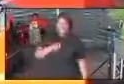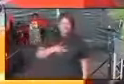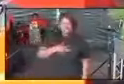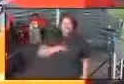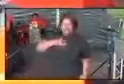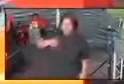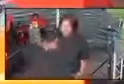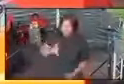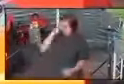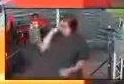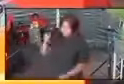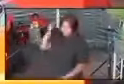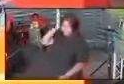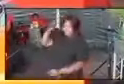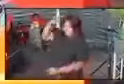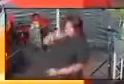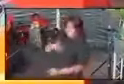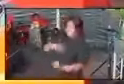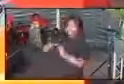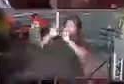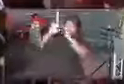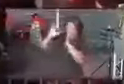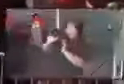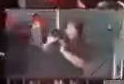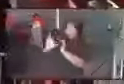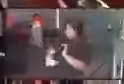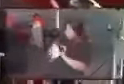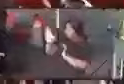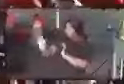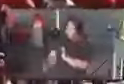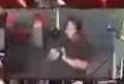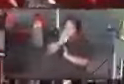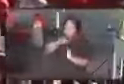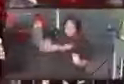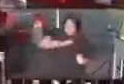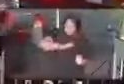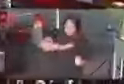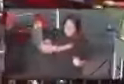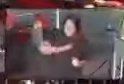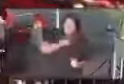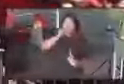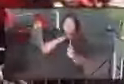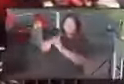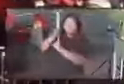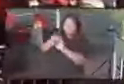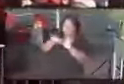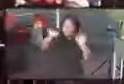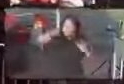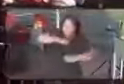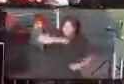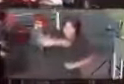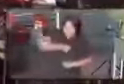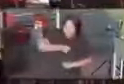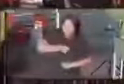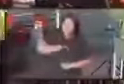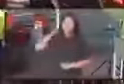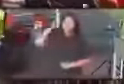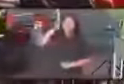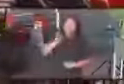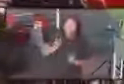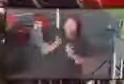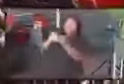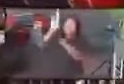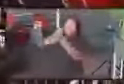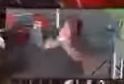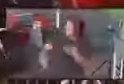to unite the African continent. And if the unity of my people is going to cost me